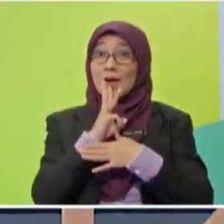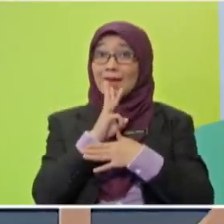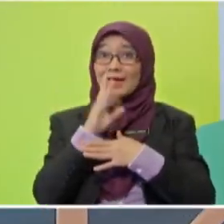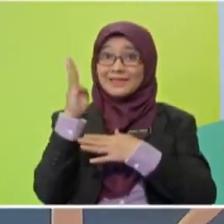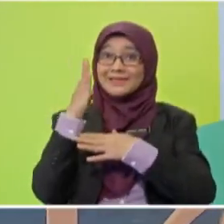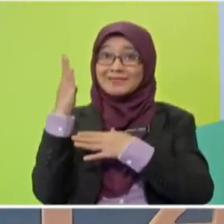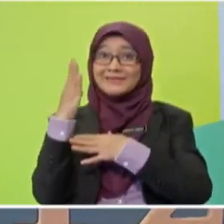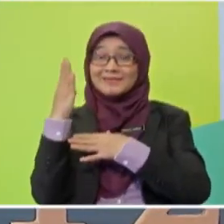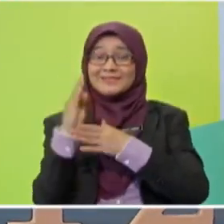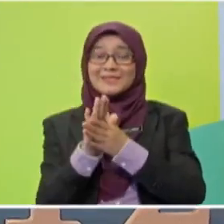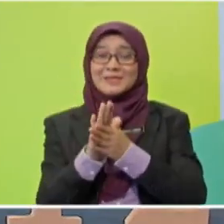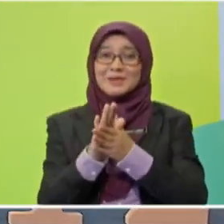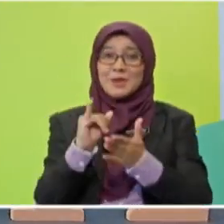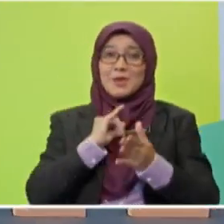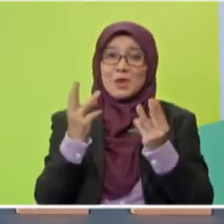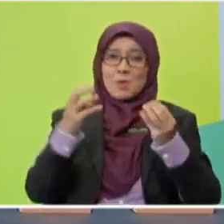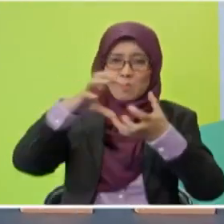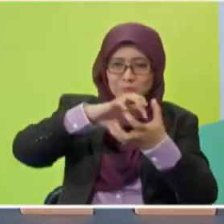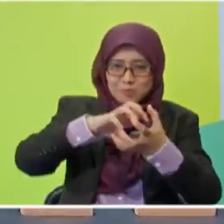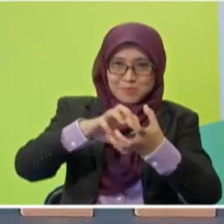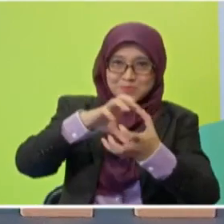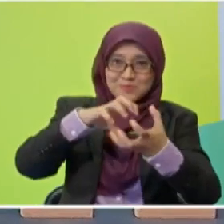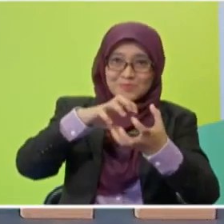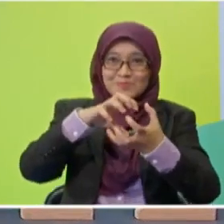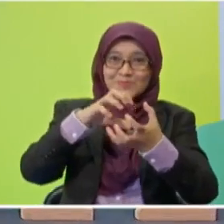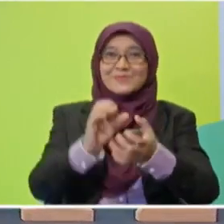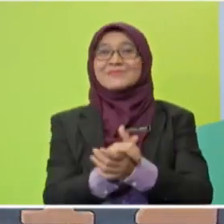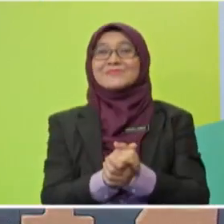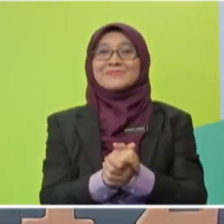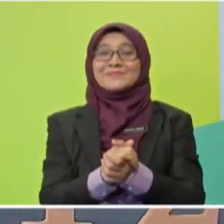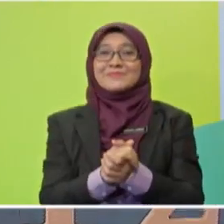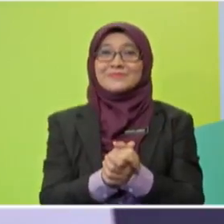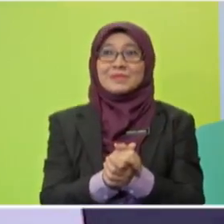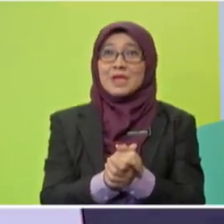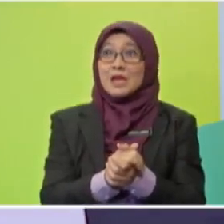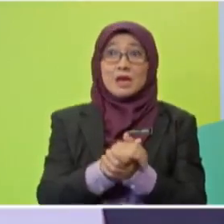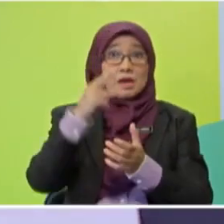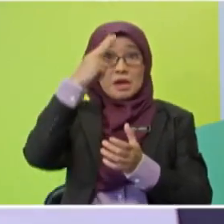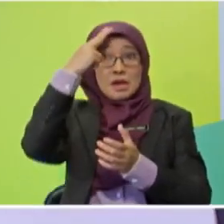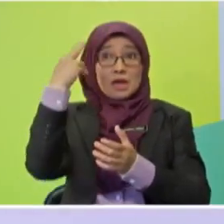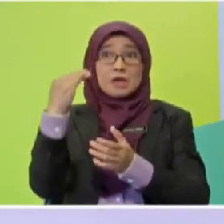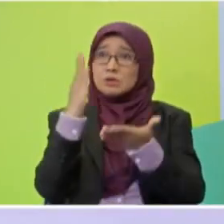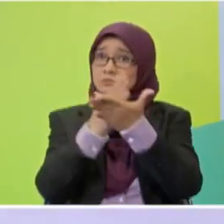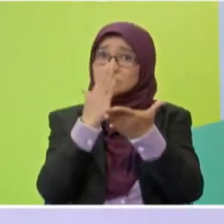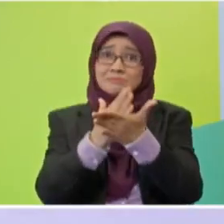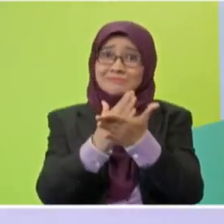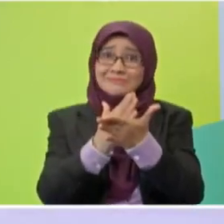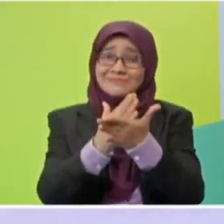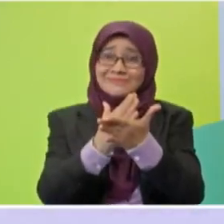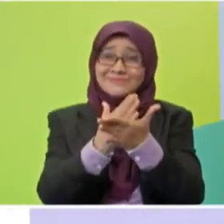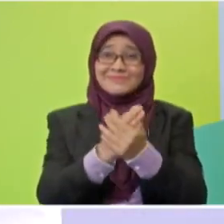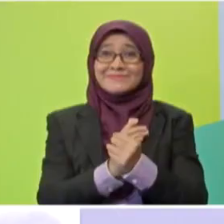I think I want to mix them together. Okay, let's try and mix. Oh, Hanif, stop doing that. Oh, hi,